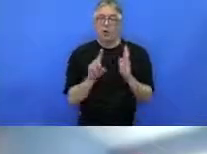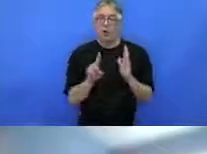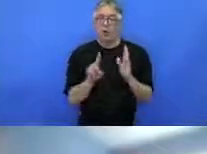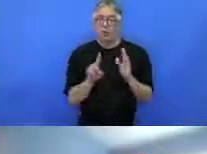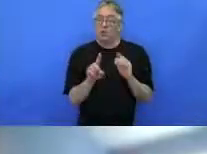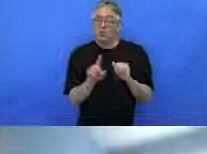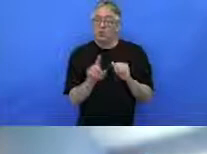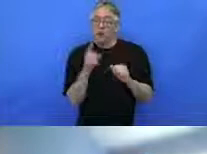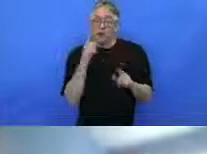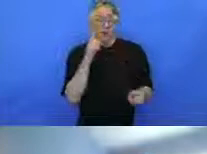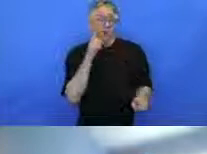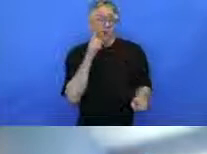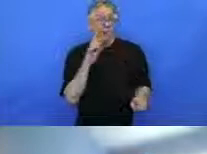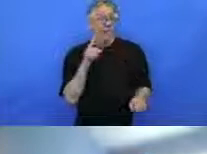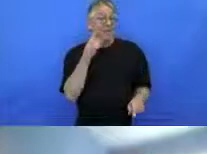C4